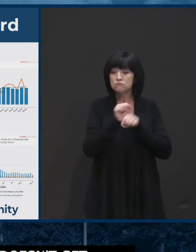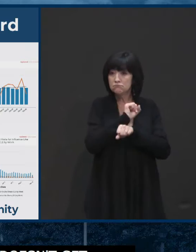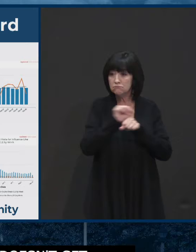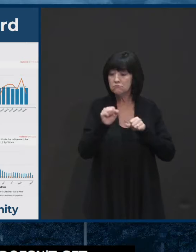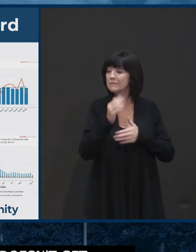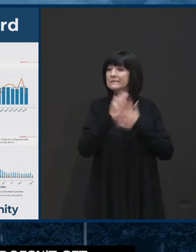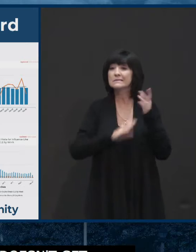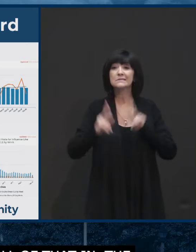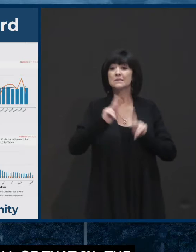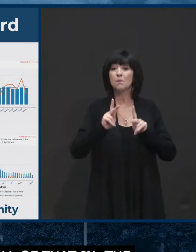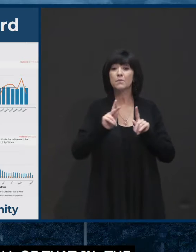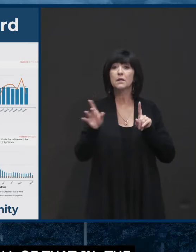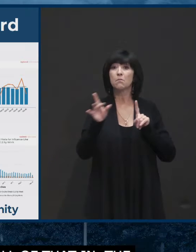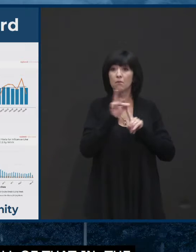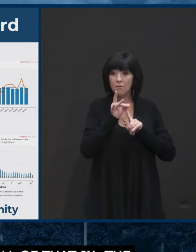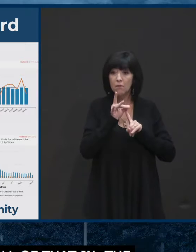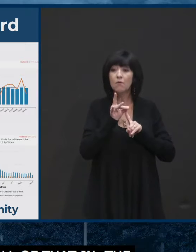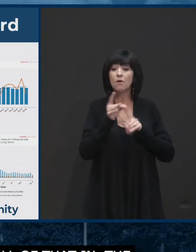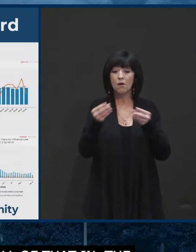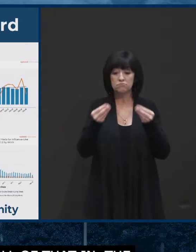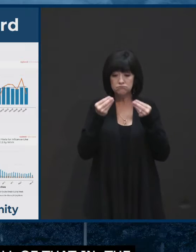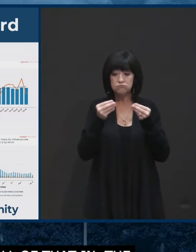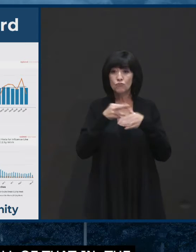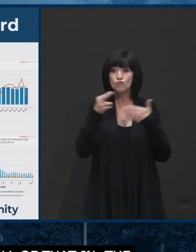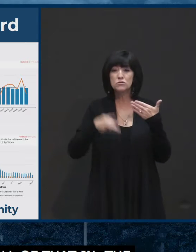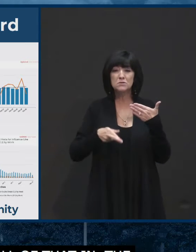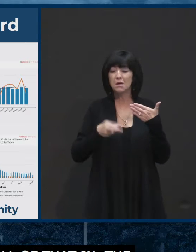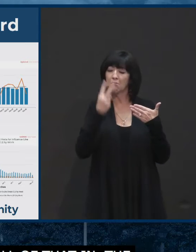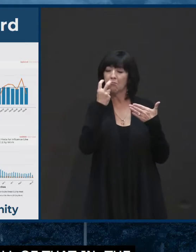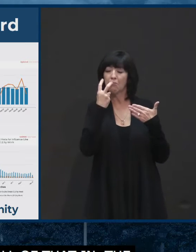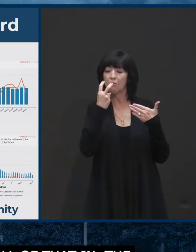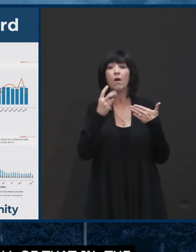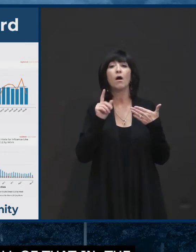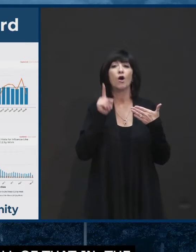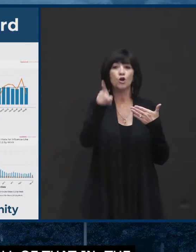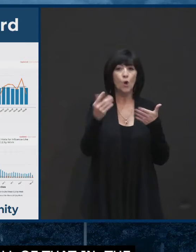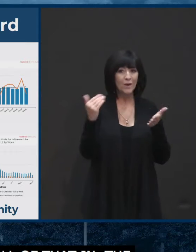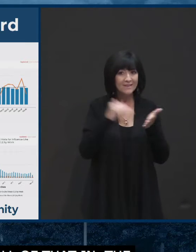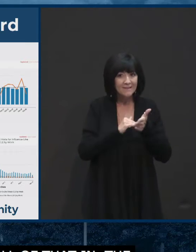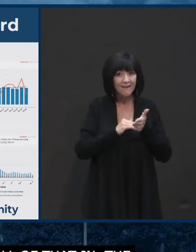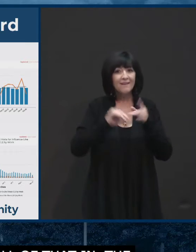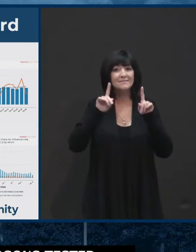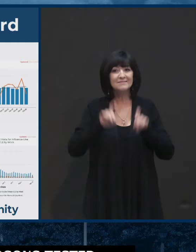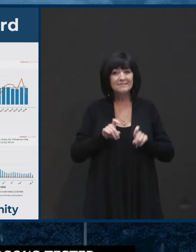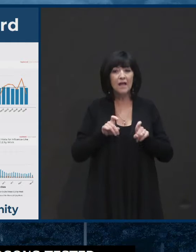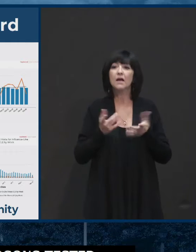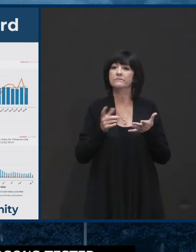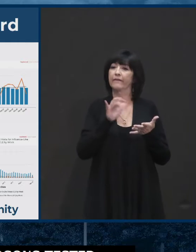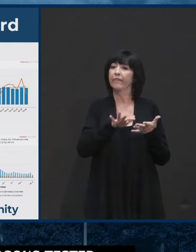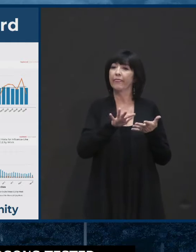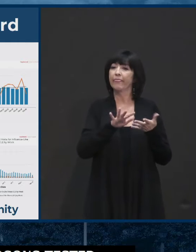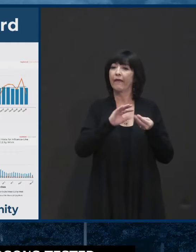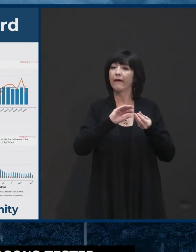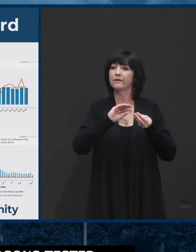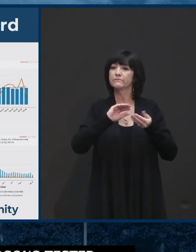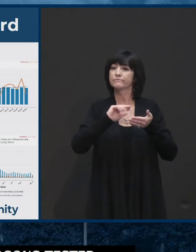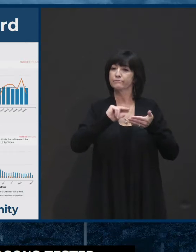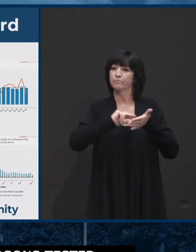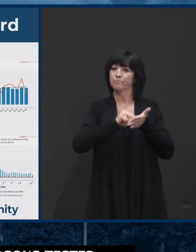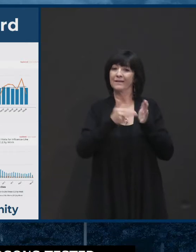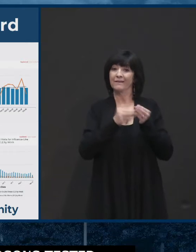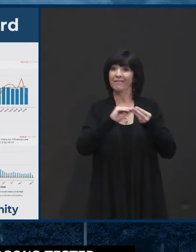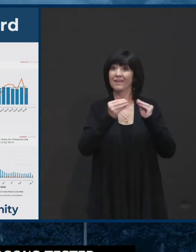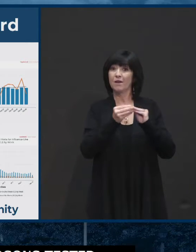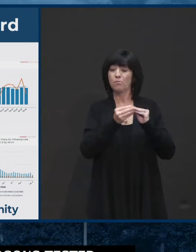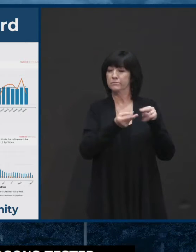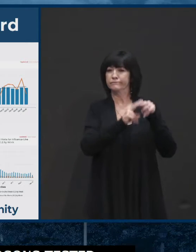persons tested positive. So we're showing both of those measures because we're transitioning from one to the other to give